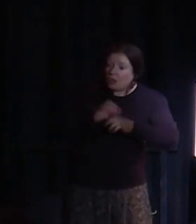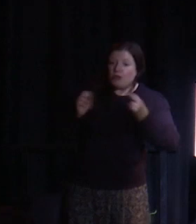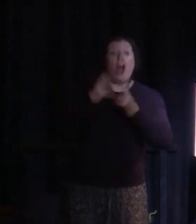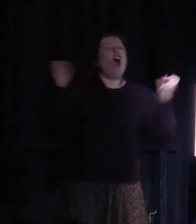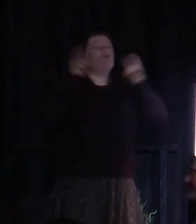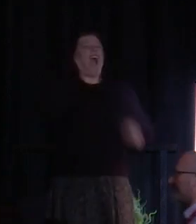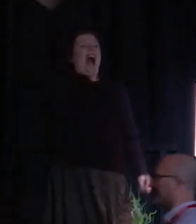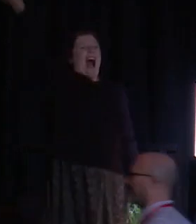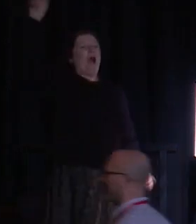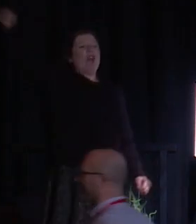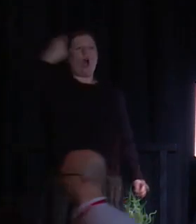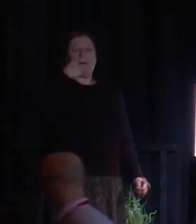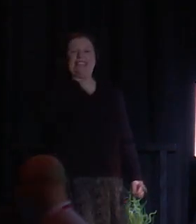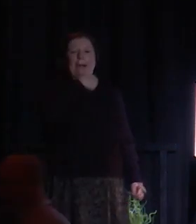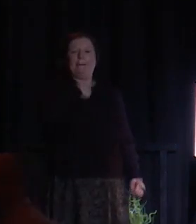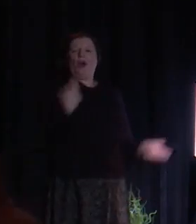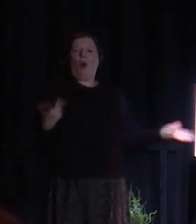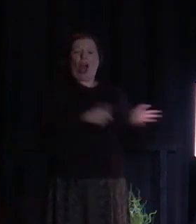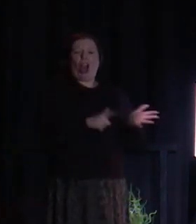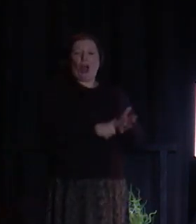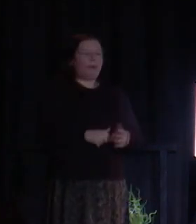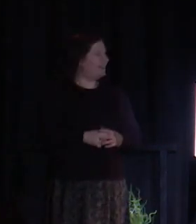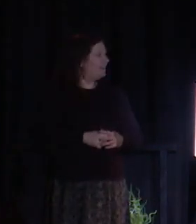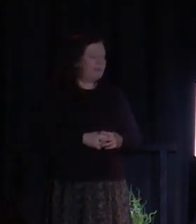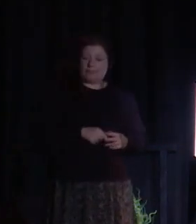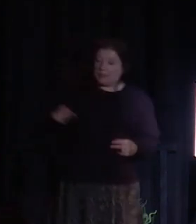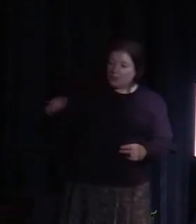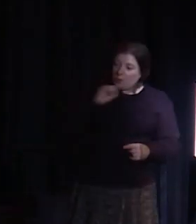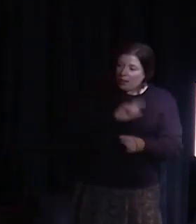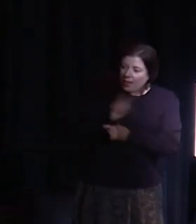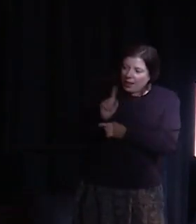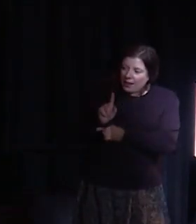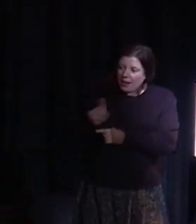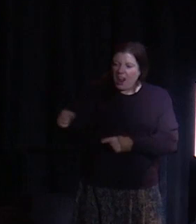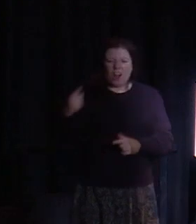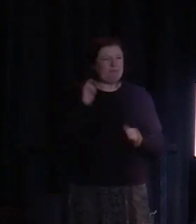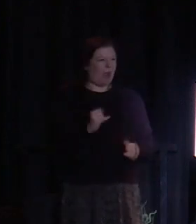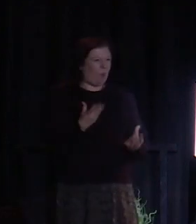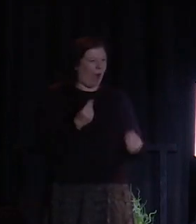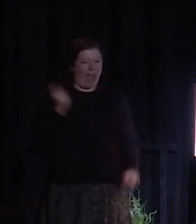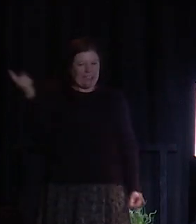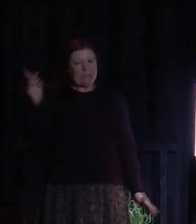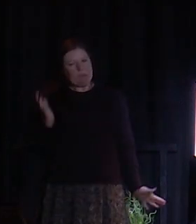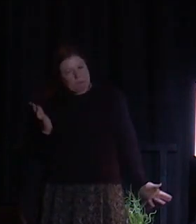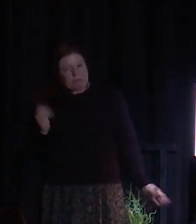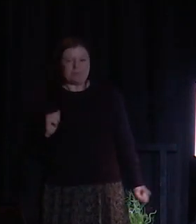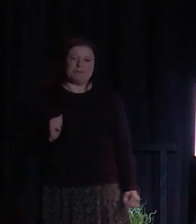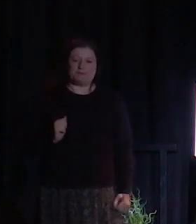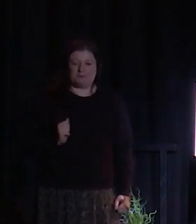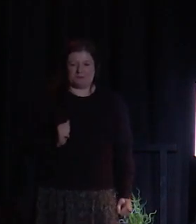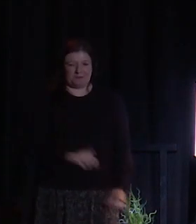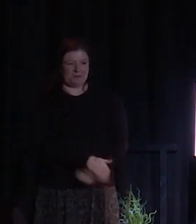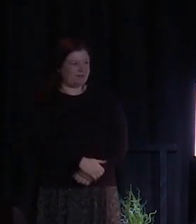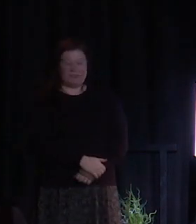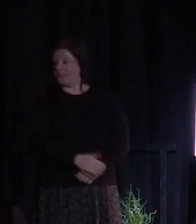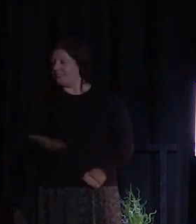The bridge outside, come see me on the room if you need to have any conversations about it. And are you going to do a bit of parkour on it later, I think? We've got, I'll get a bit, it's a bit wet. If it's not too wet. Okay, excellent.